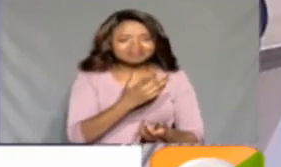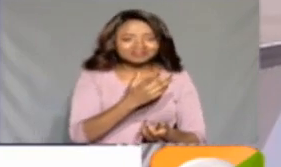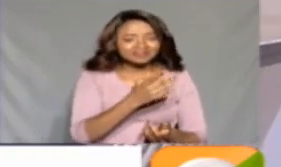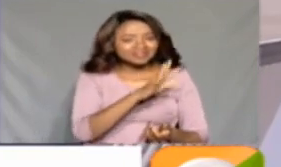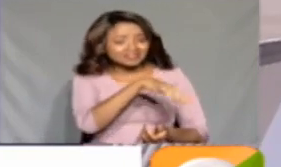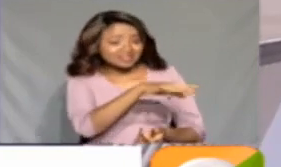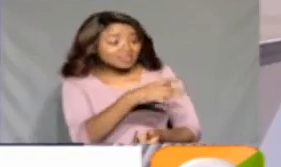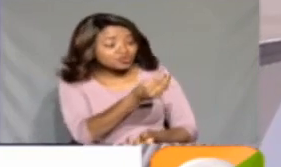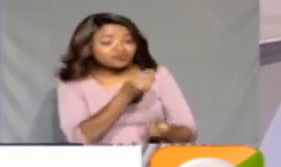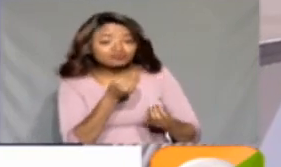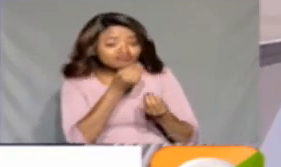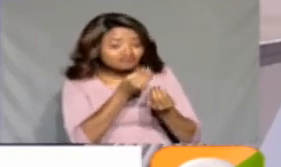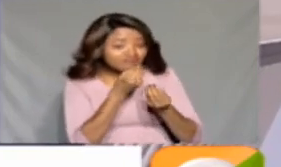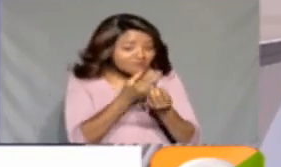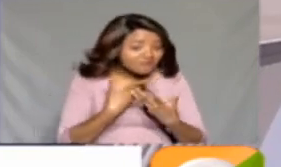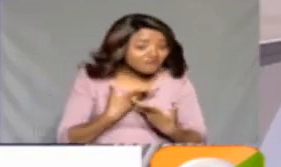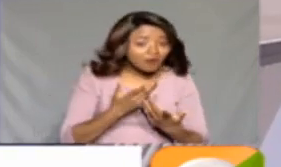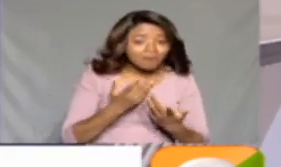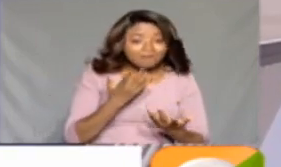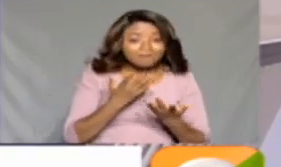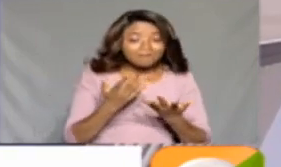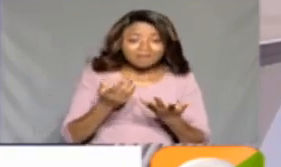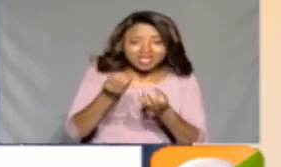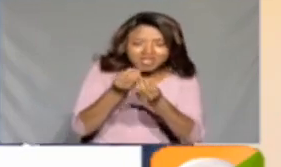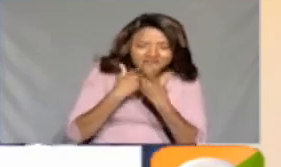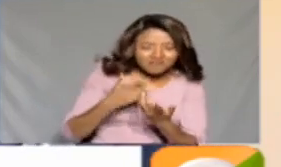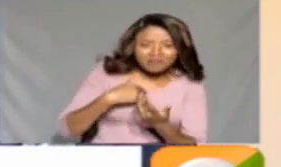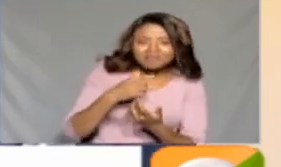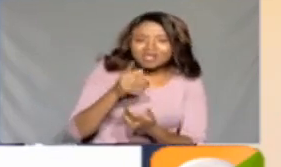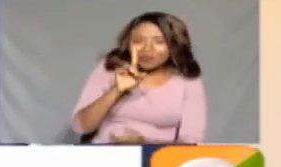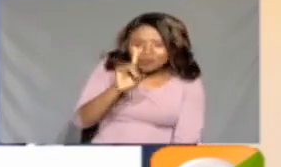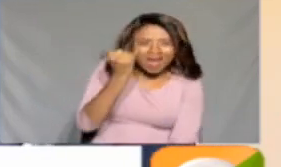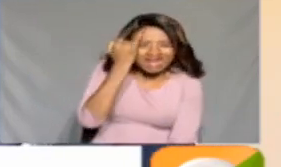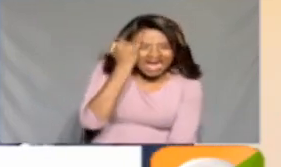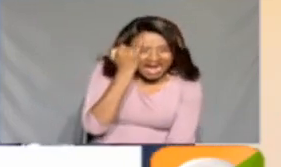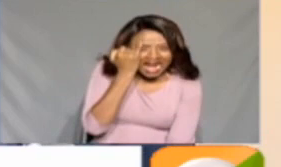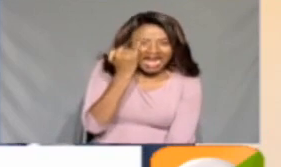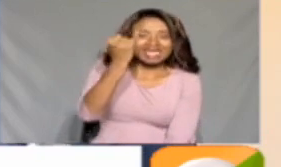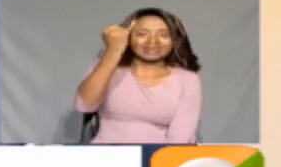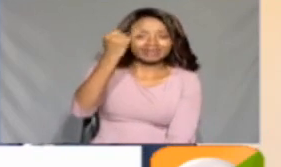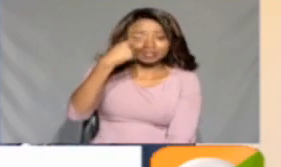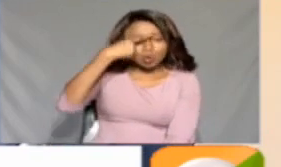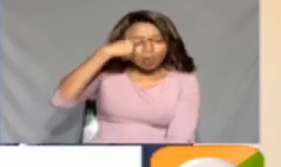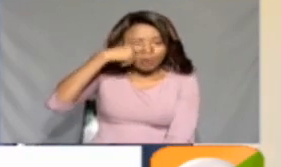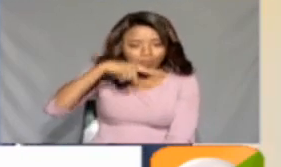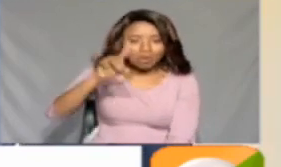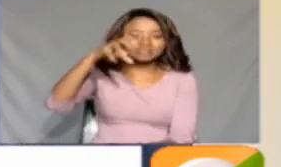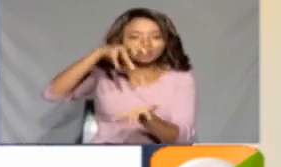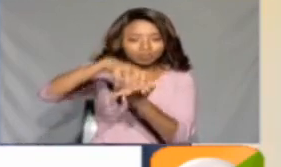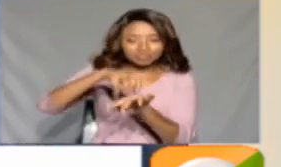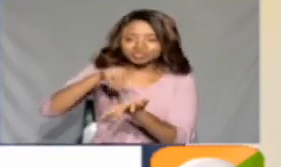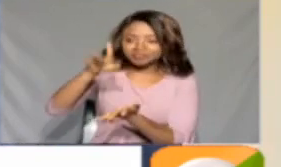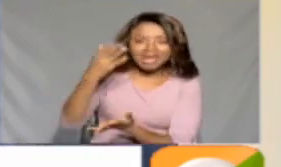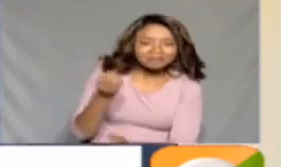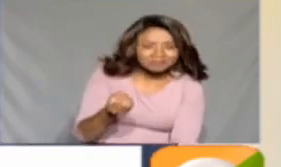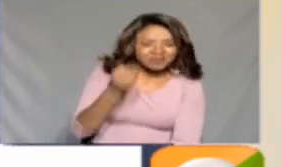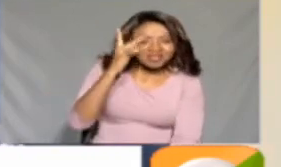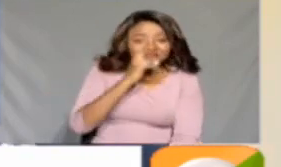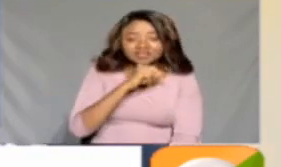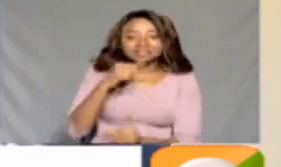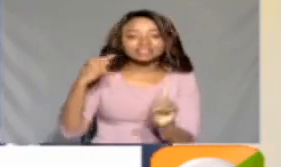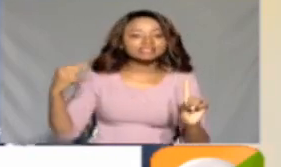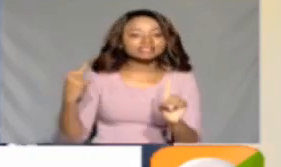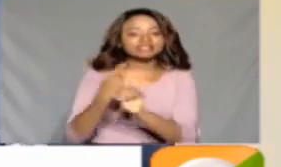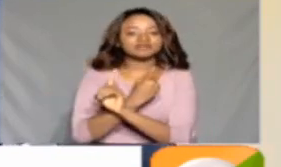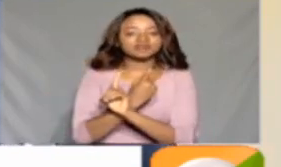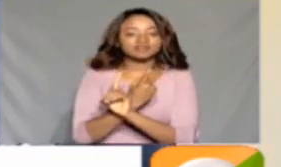October. But can you give me one ideological or policy position that you know which